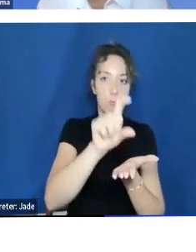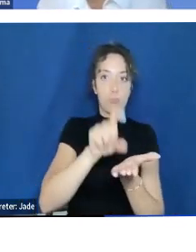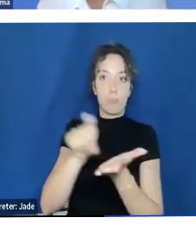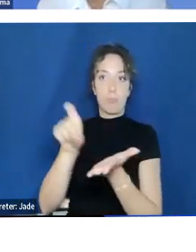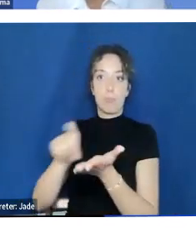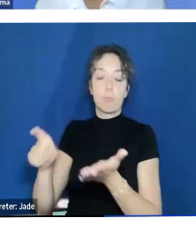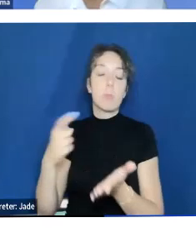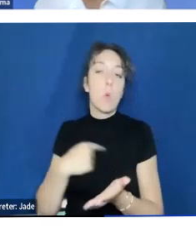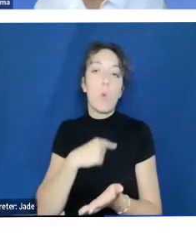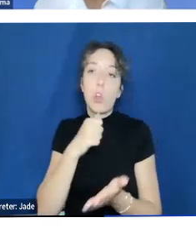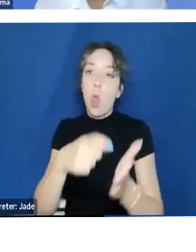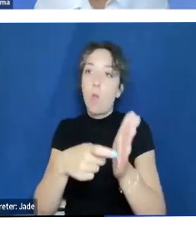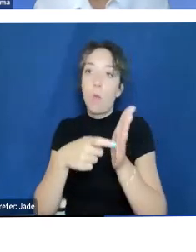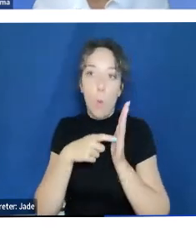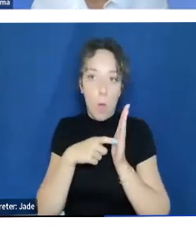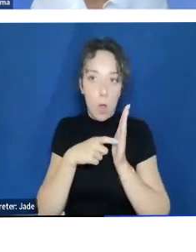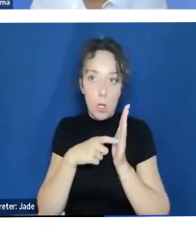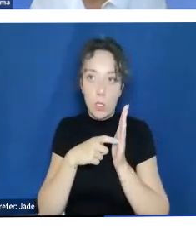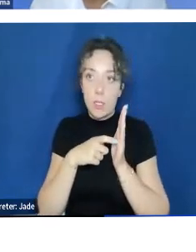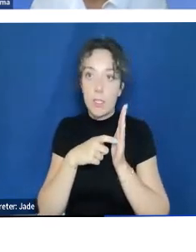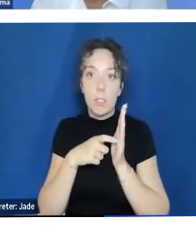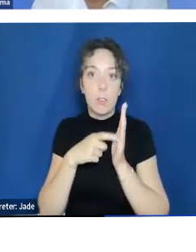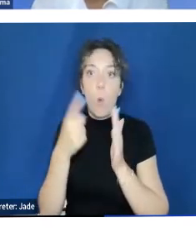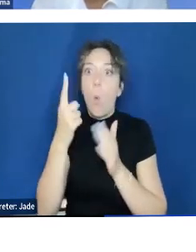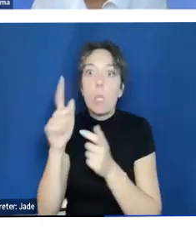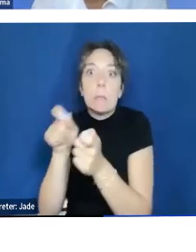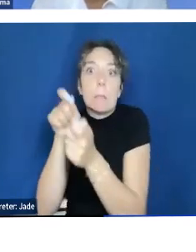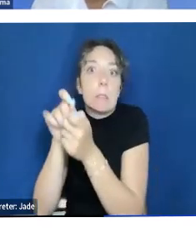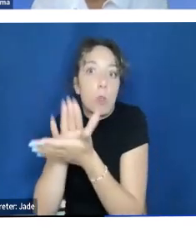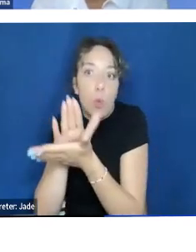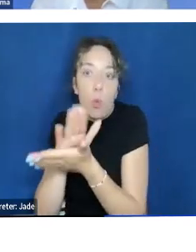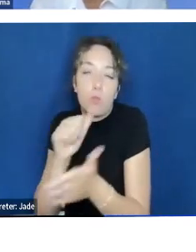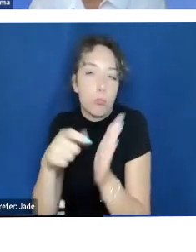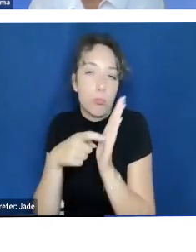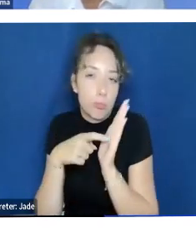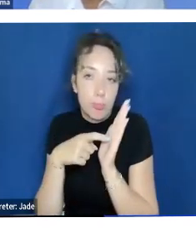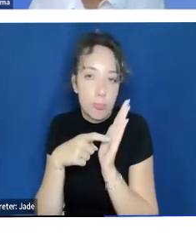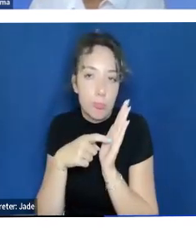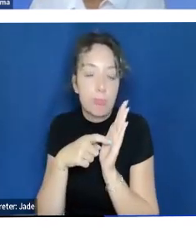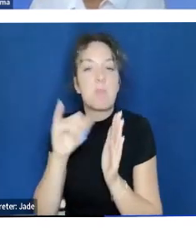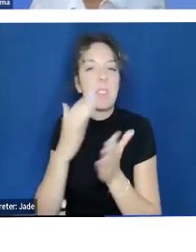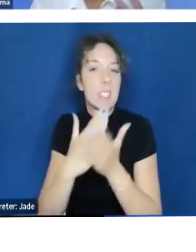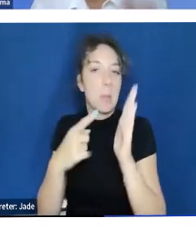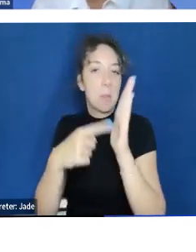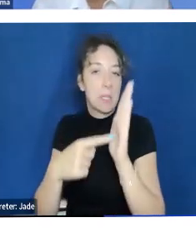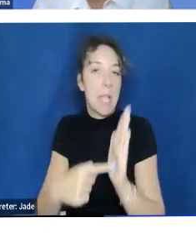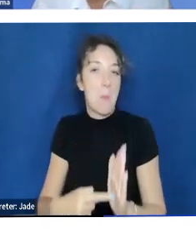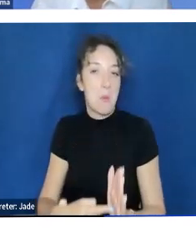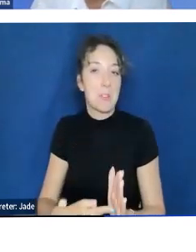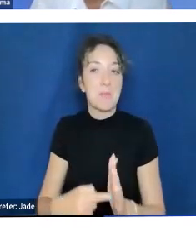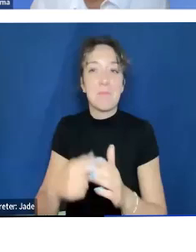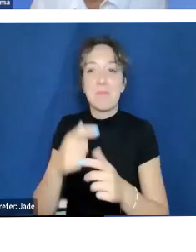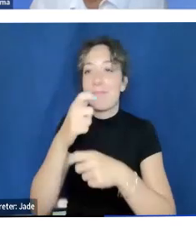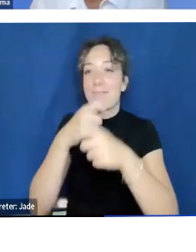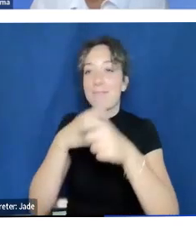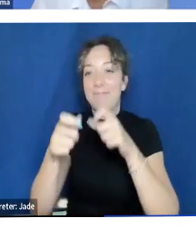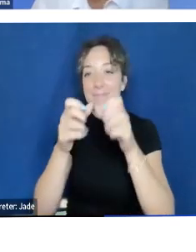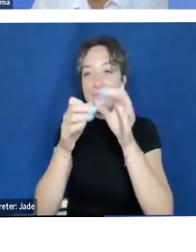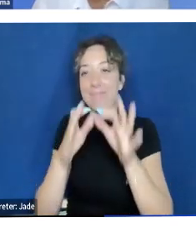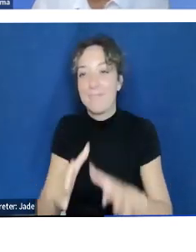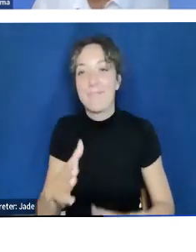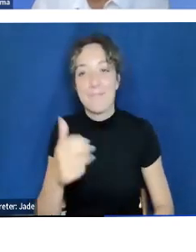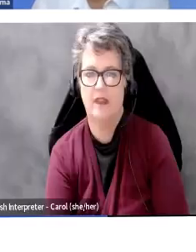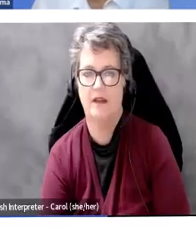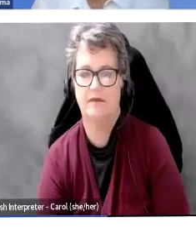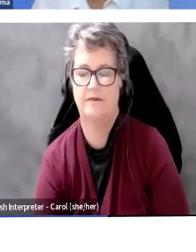requiring that it be at one of the specific schools. So those are just some examples of some of the flexibility, I guess